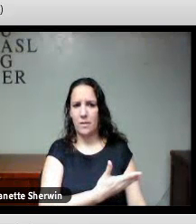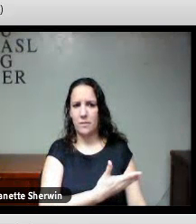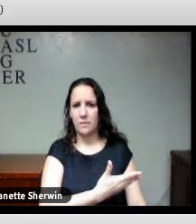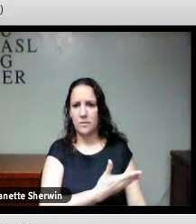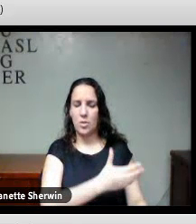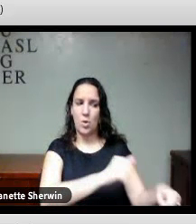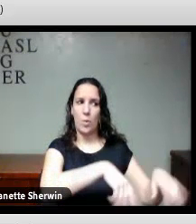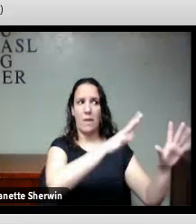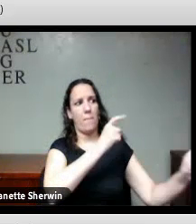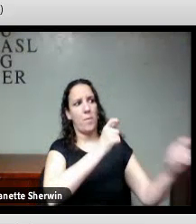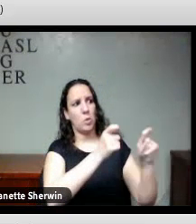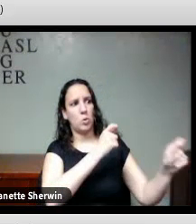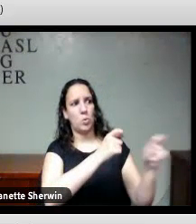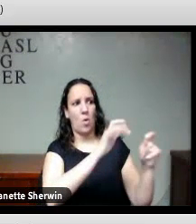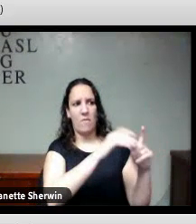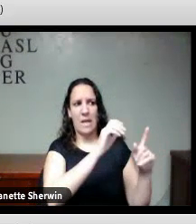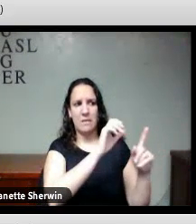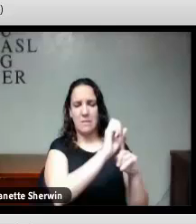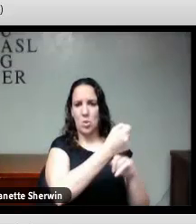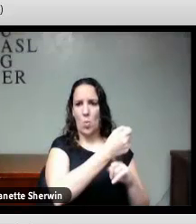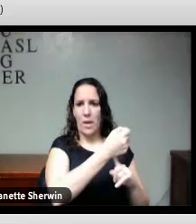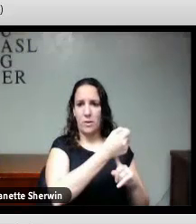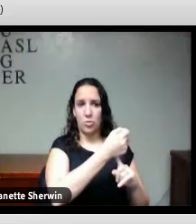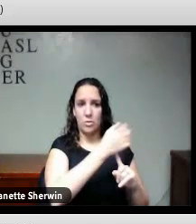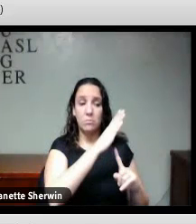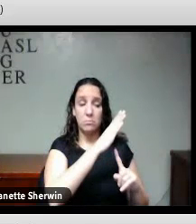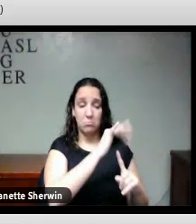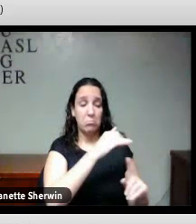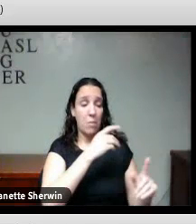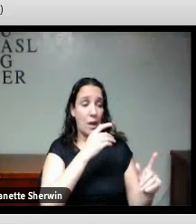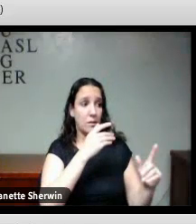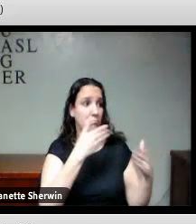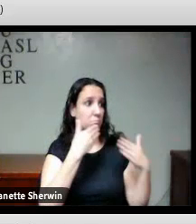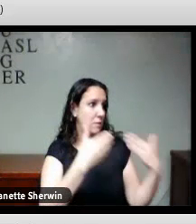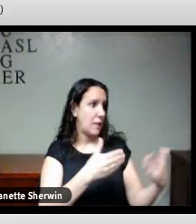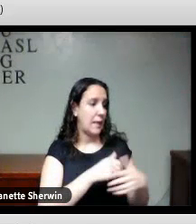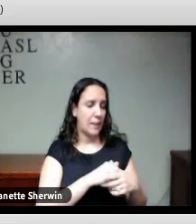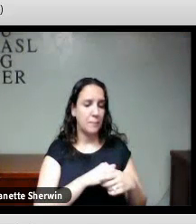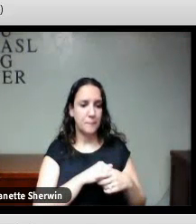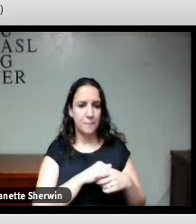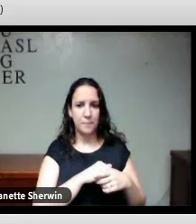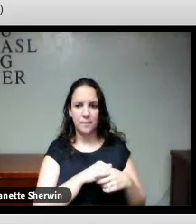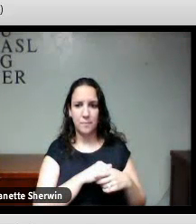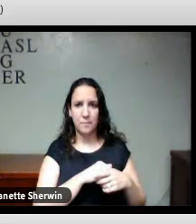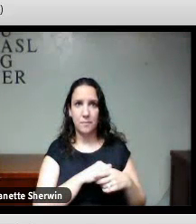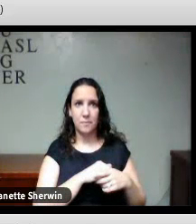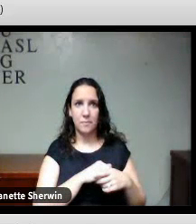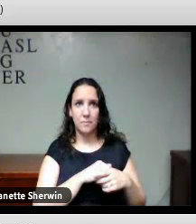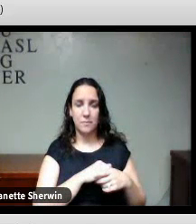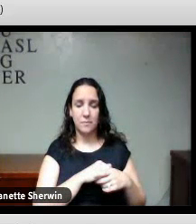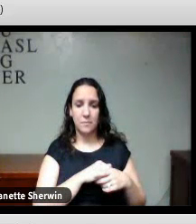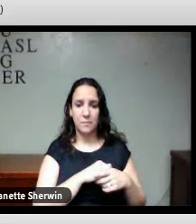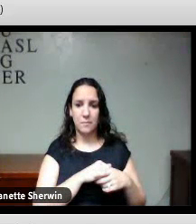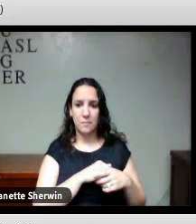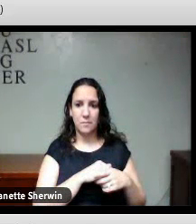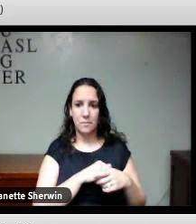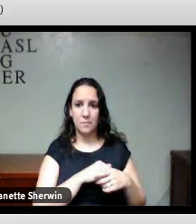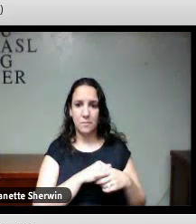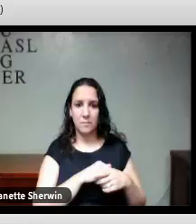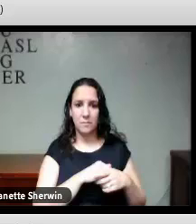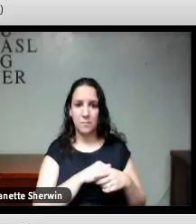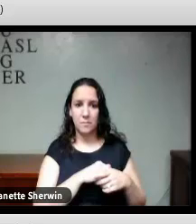situation by thanking that person for something that they've done during the interaction. So you need to be believable, because if you thank them and you're